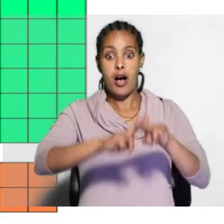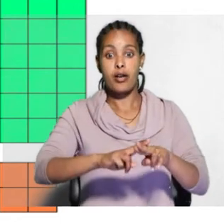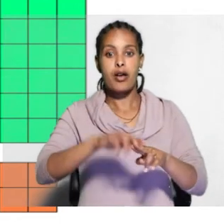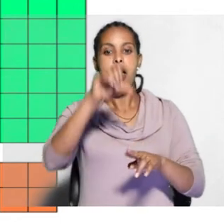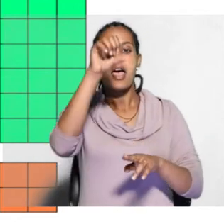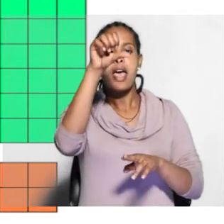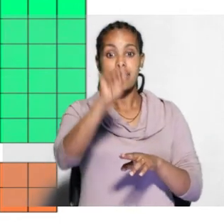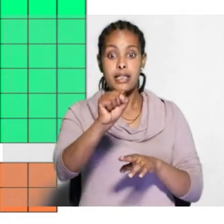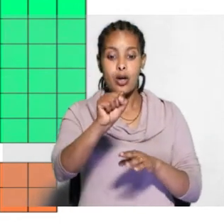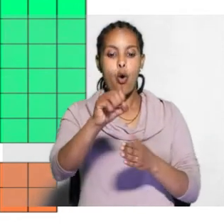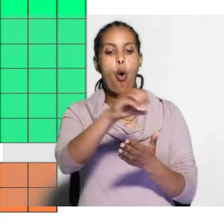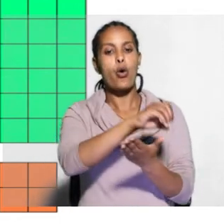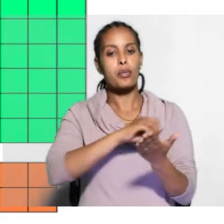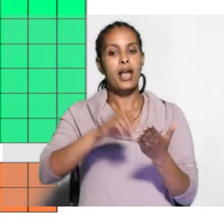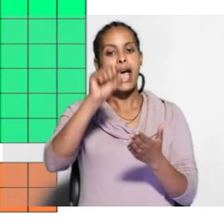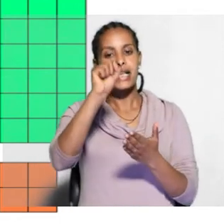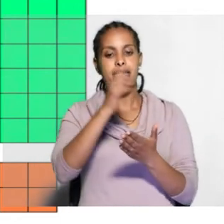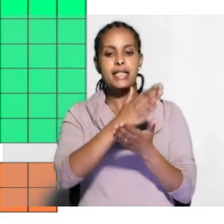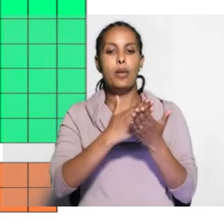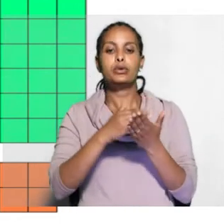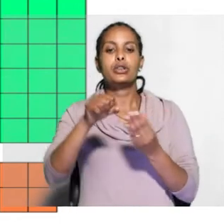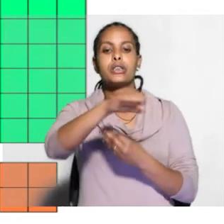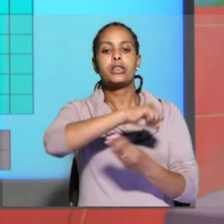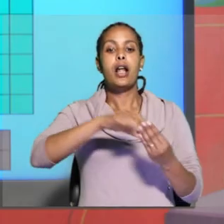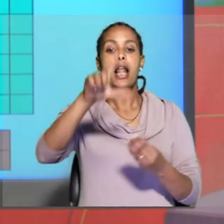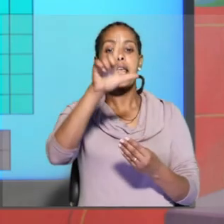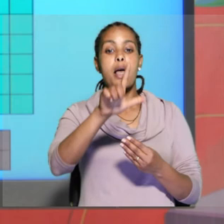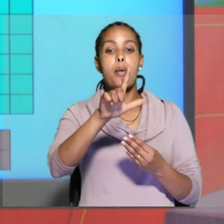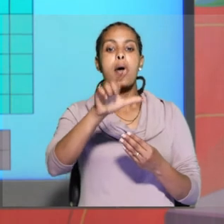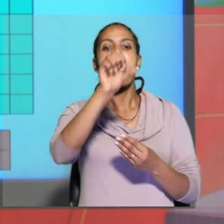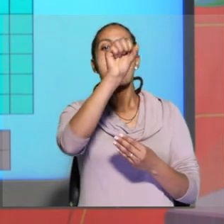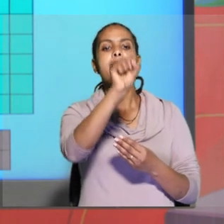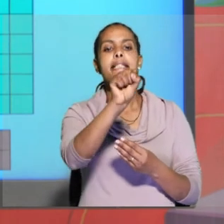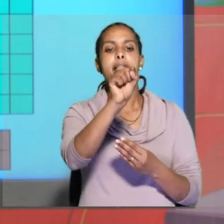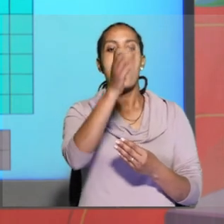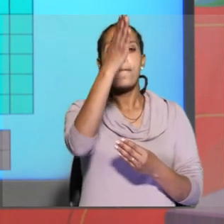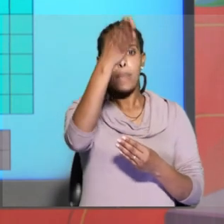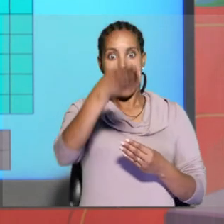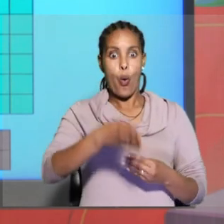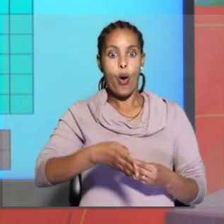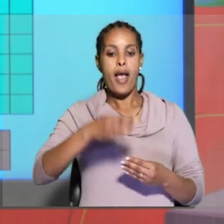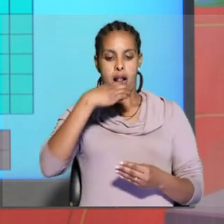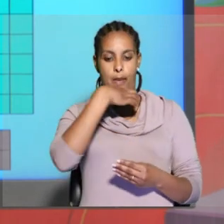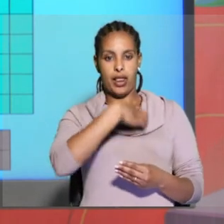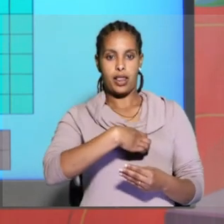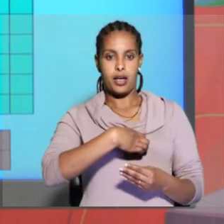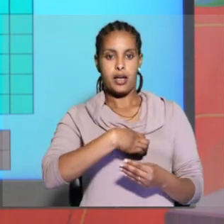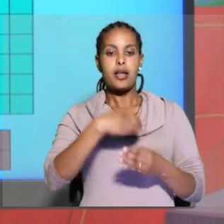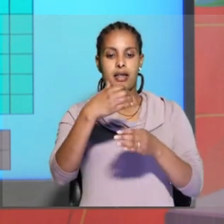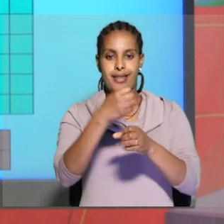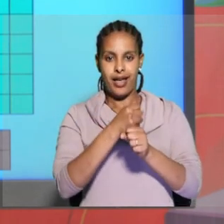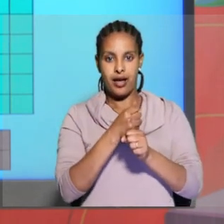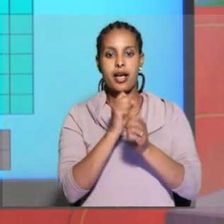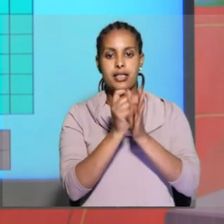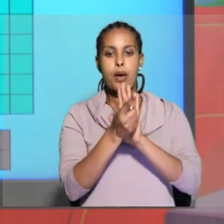S orbital, S subshell. Therefore, lithium is an S block element. Take one of